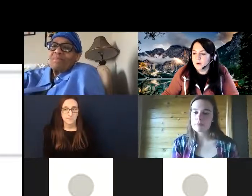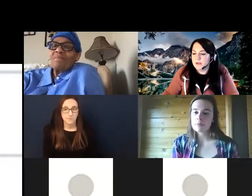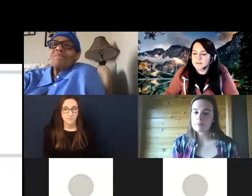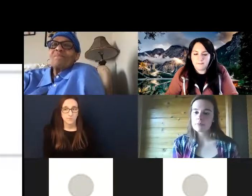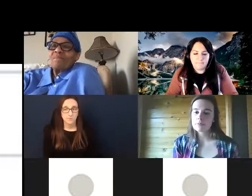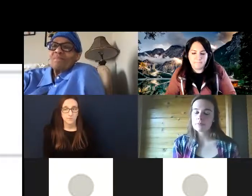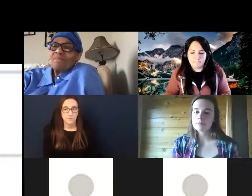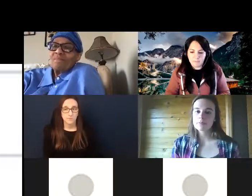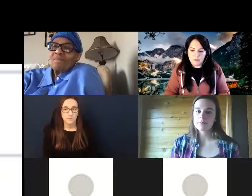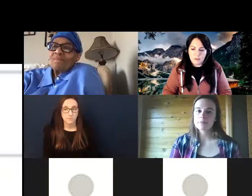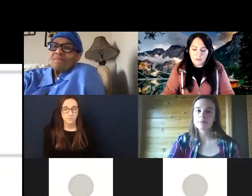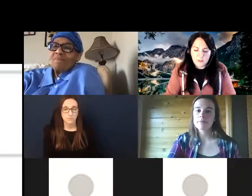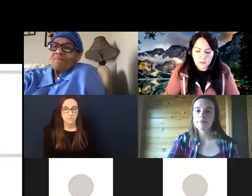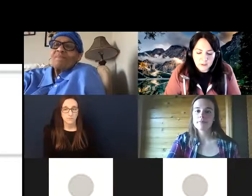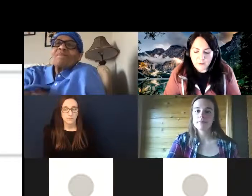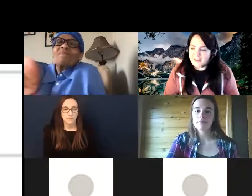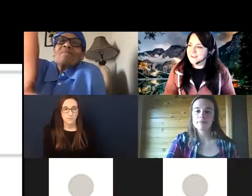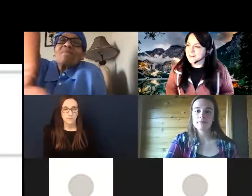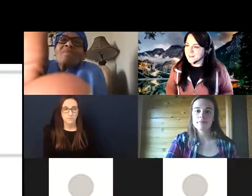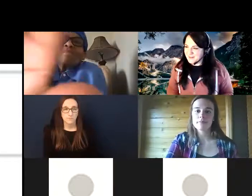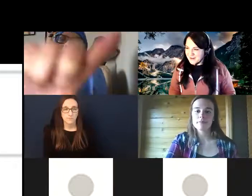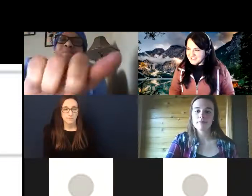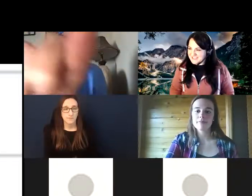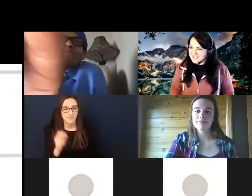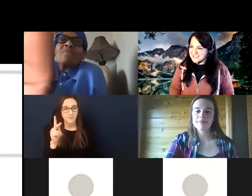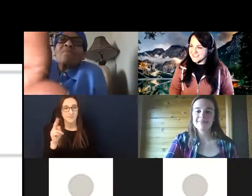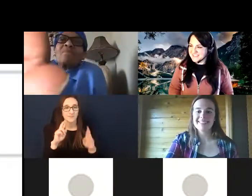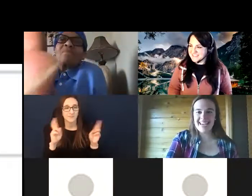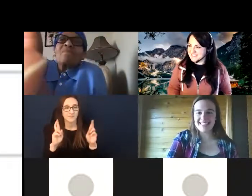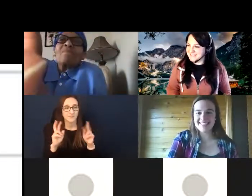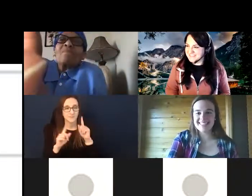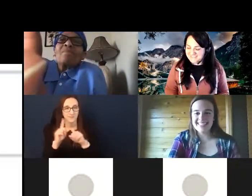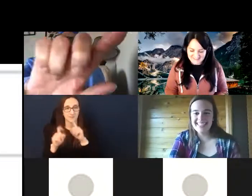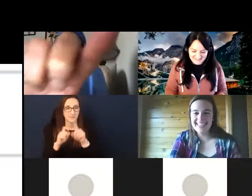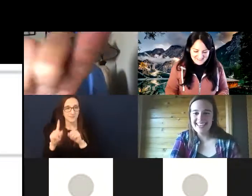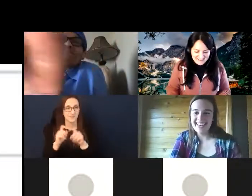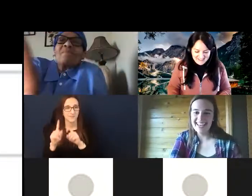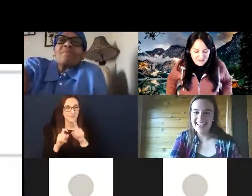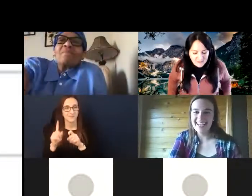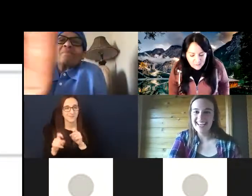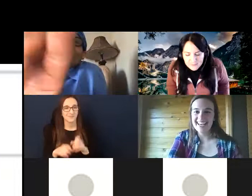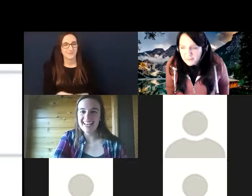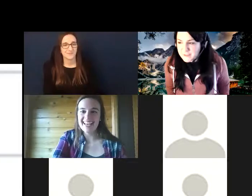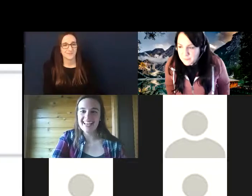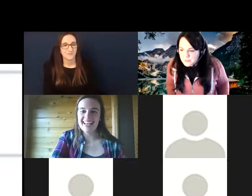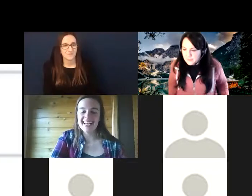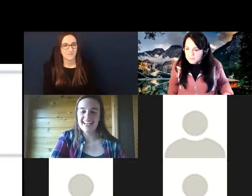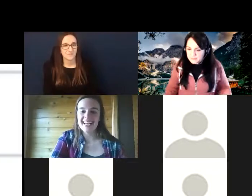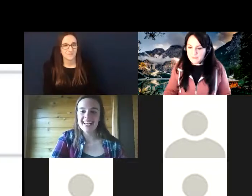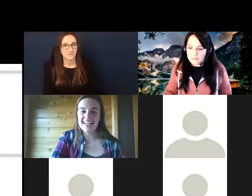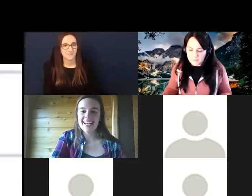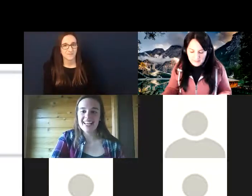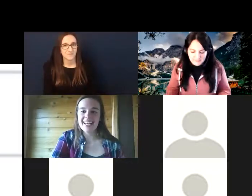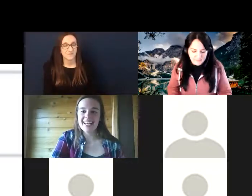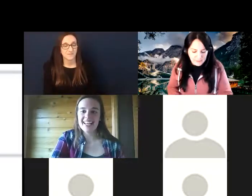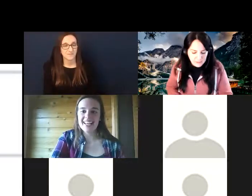All right. Okay, ready for the questions? Yes. All right, we have a couple that are similar, so I'm going